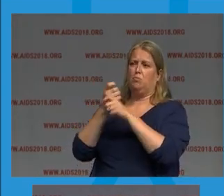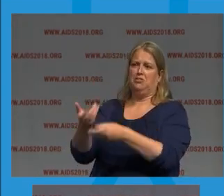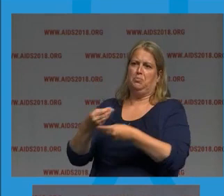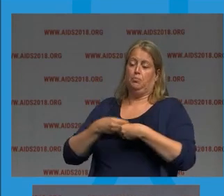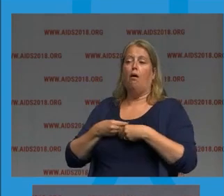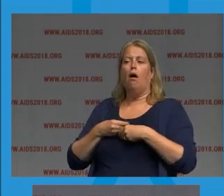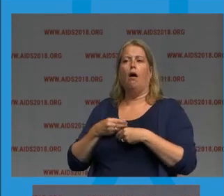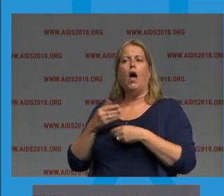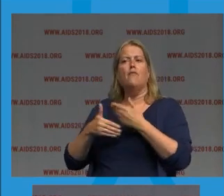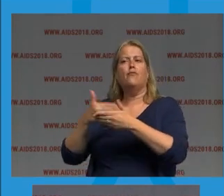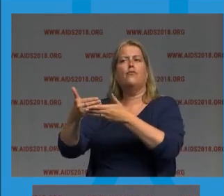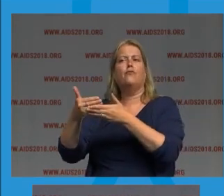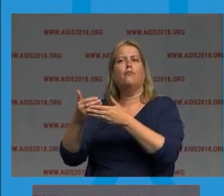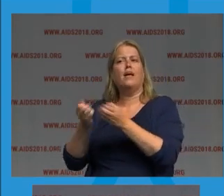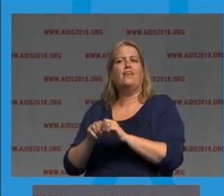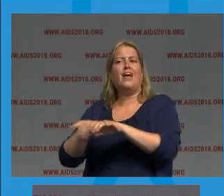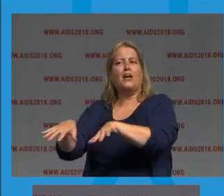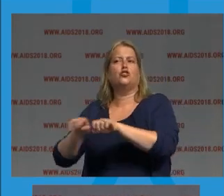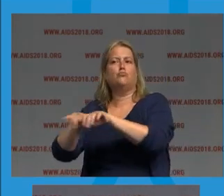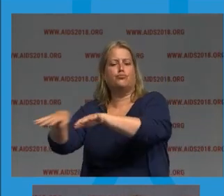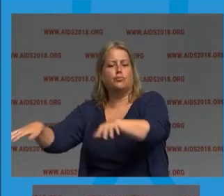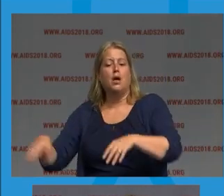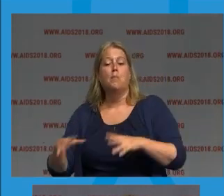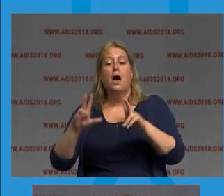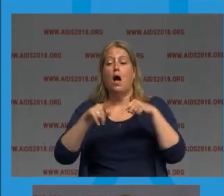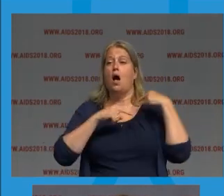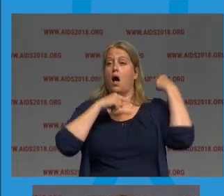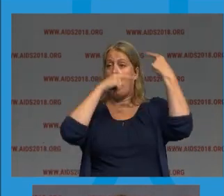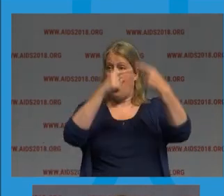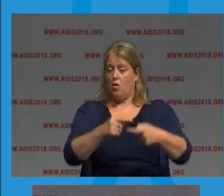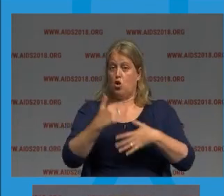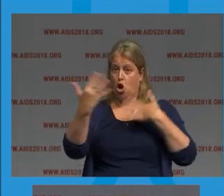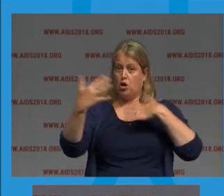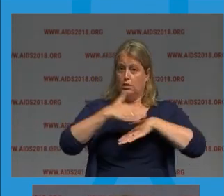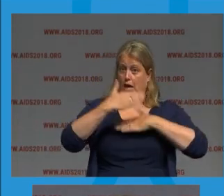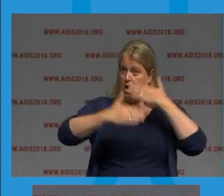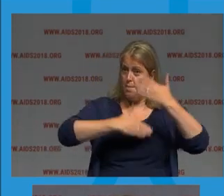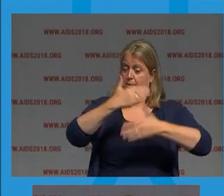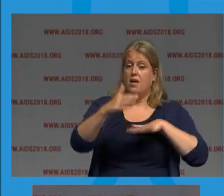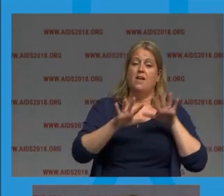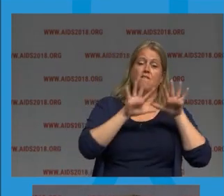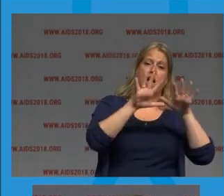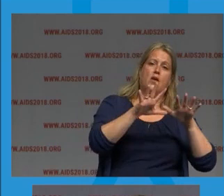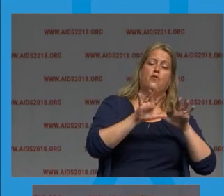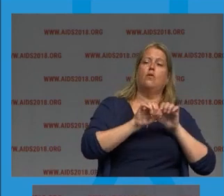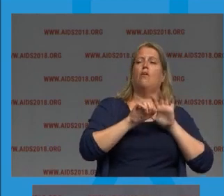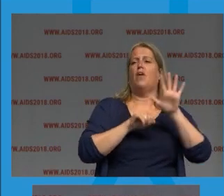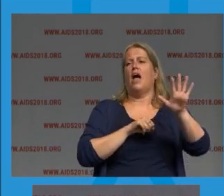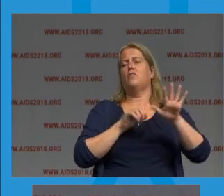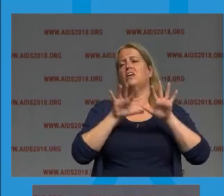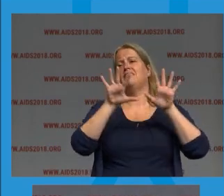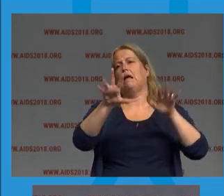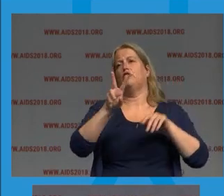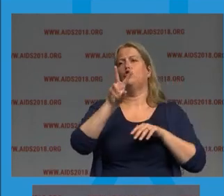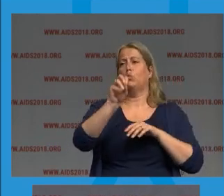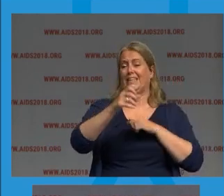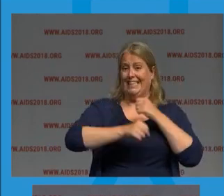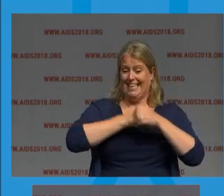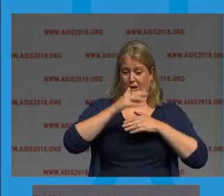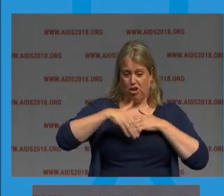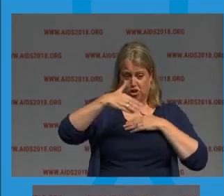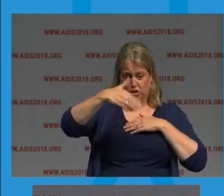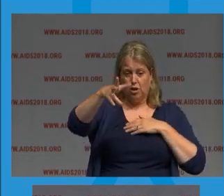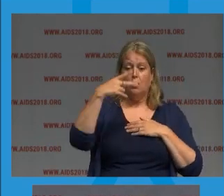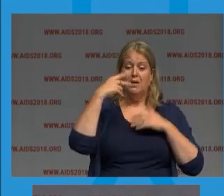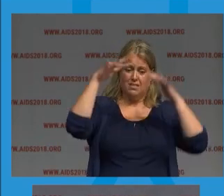infection. But when we look at this over a longer time horizon, over a 5 and 10 and even 20-year time horizon, we see that